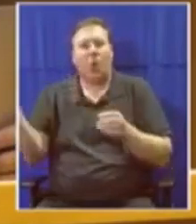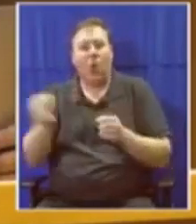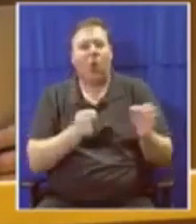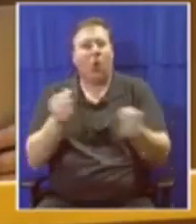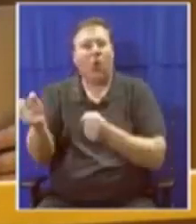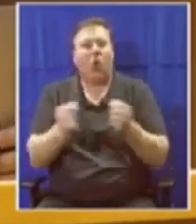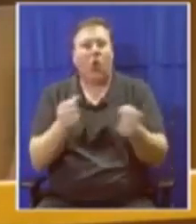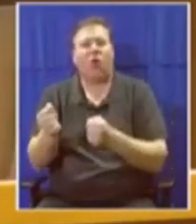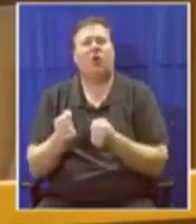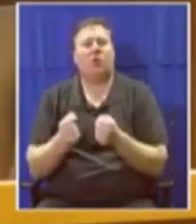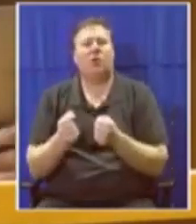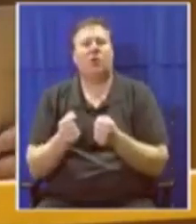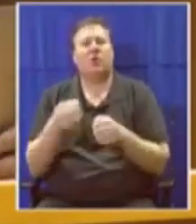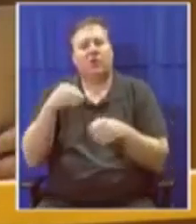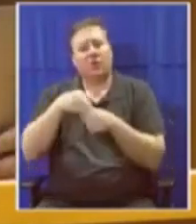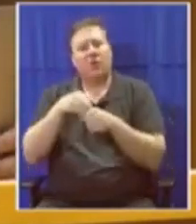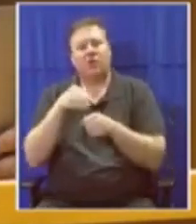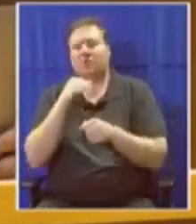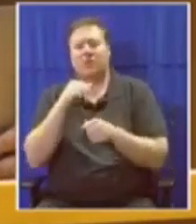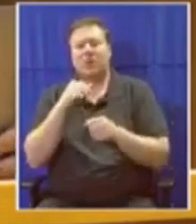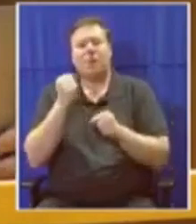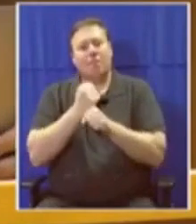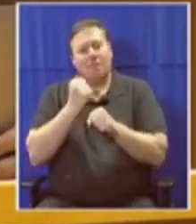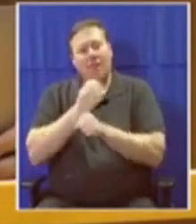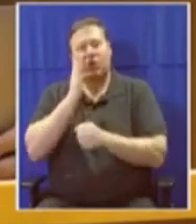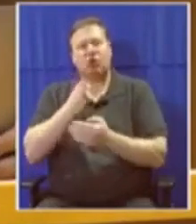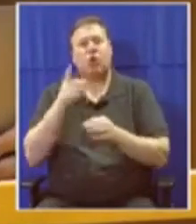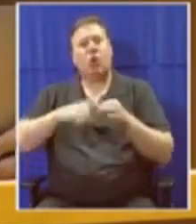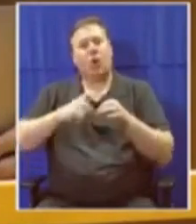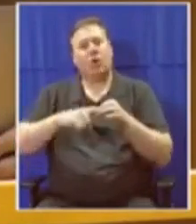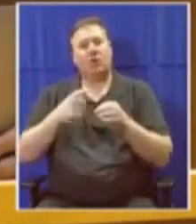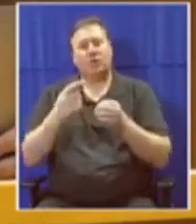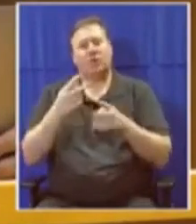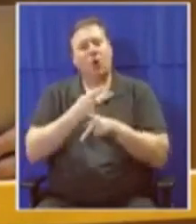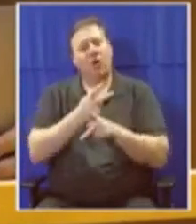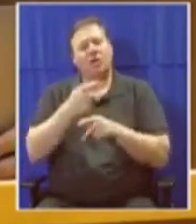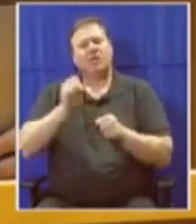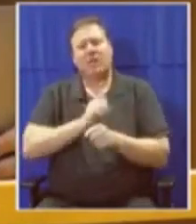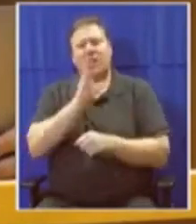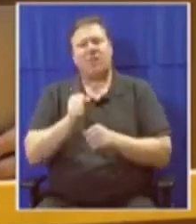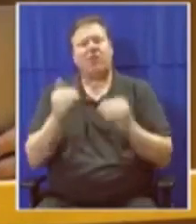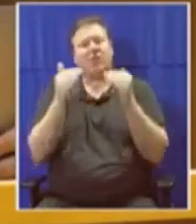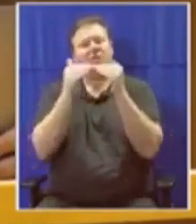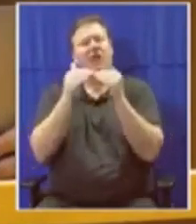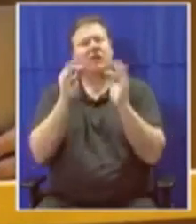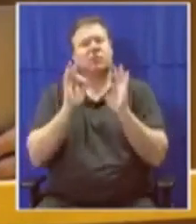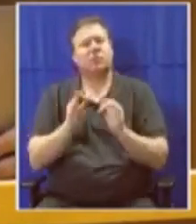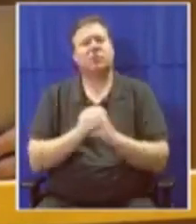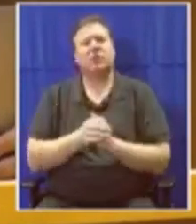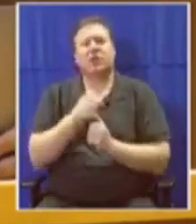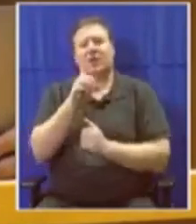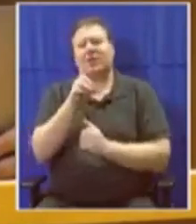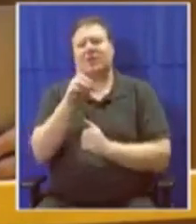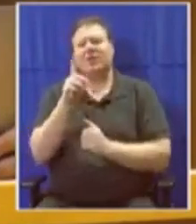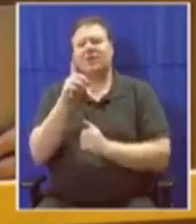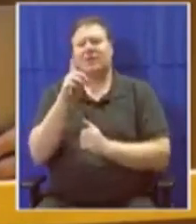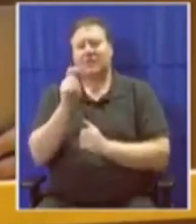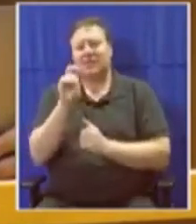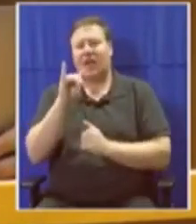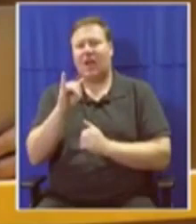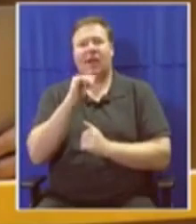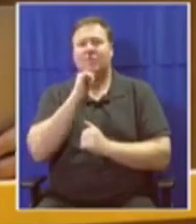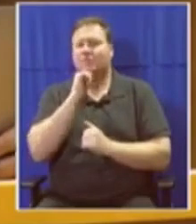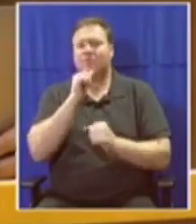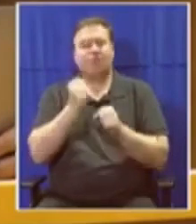vital in making sure that the quality of goods in South Africa is up to standard. The Department of DTI and ADD has also failed to ensure that women